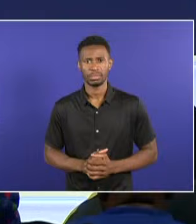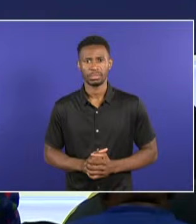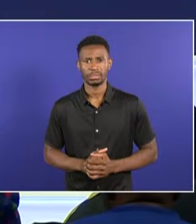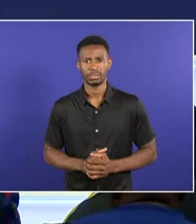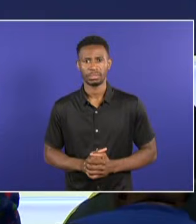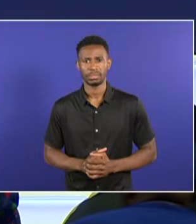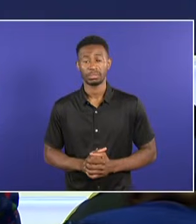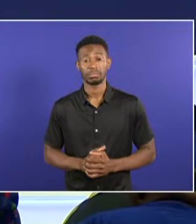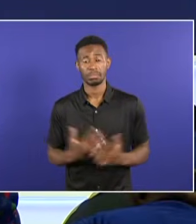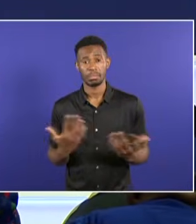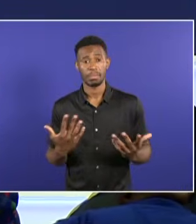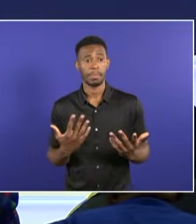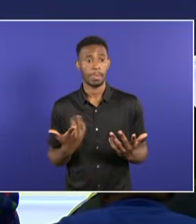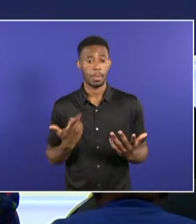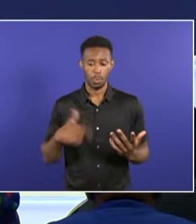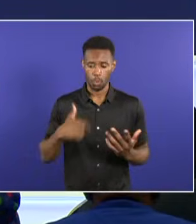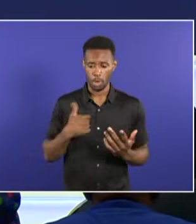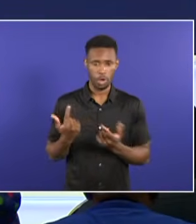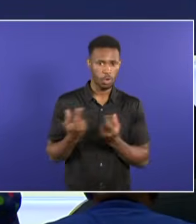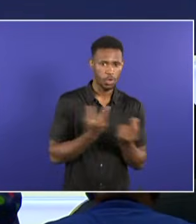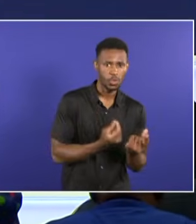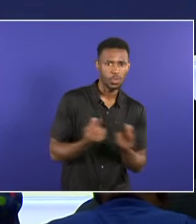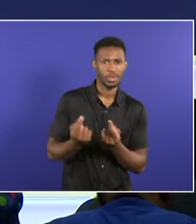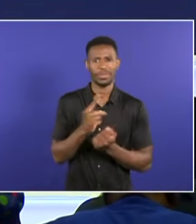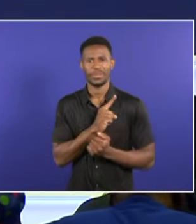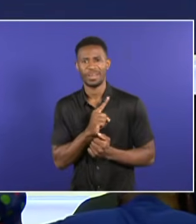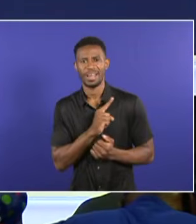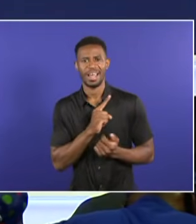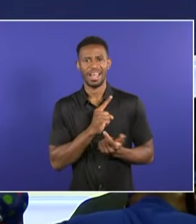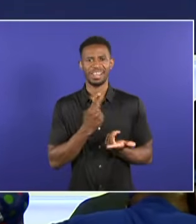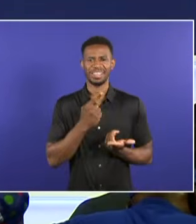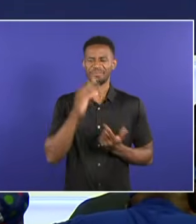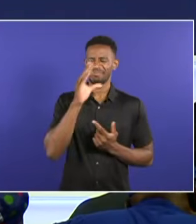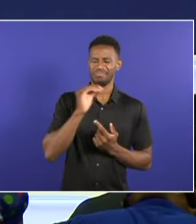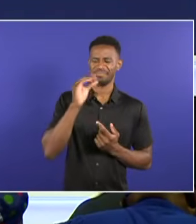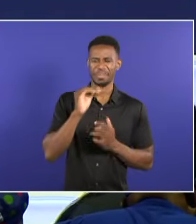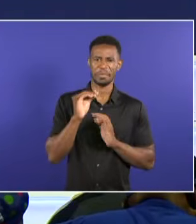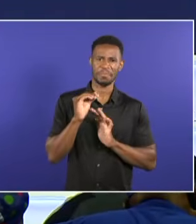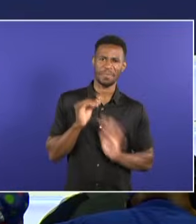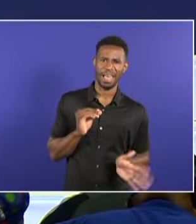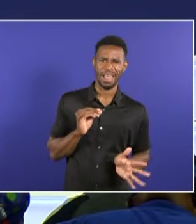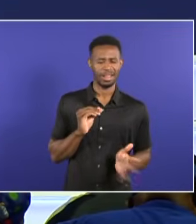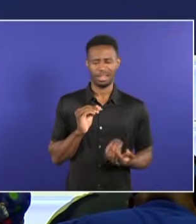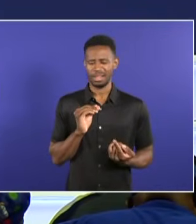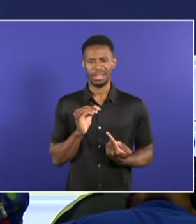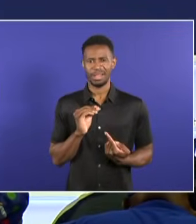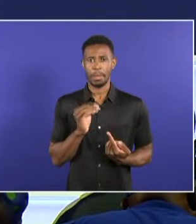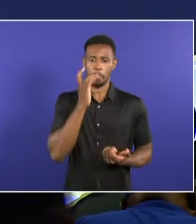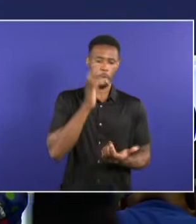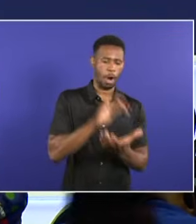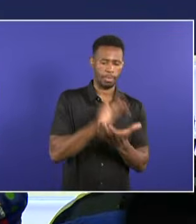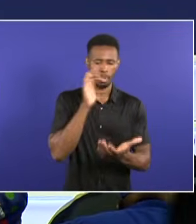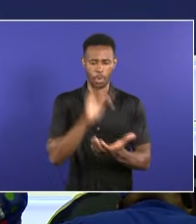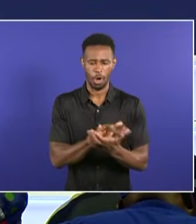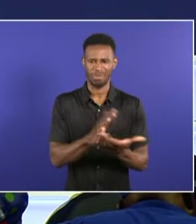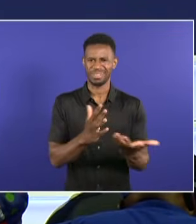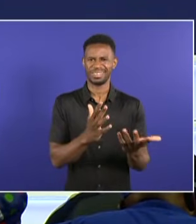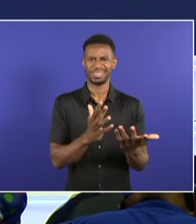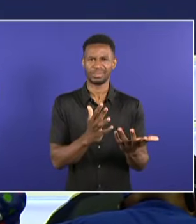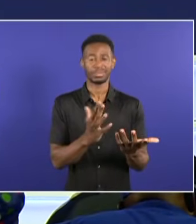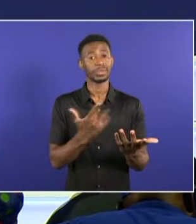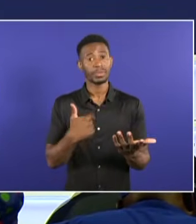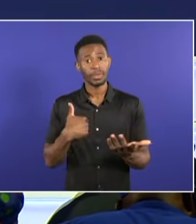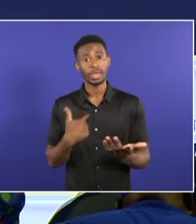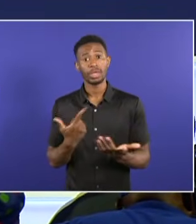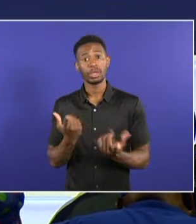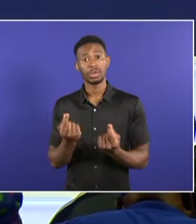Not a movement based on empty slogans and false promises, a government based on action. A movement that rolls up